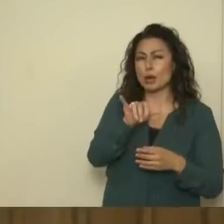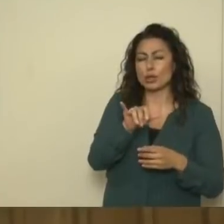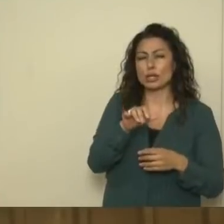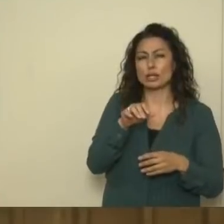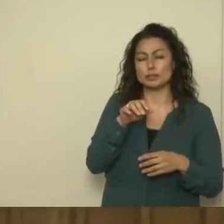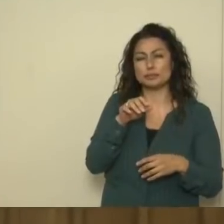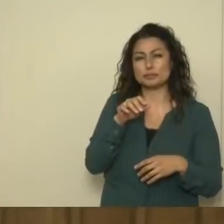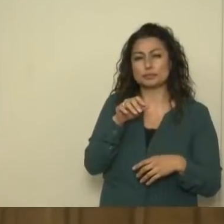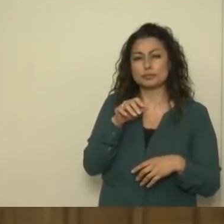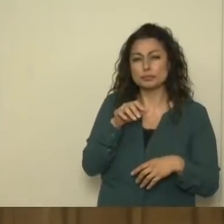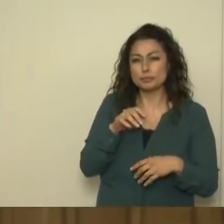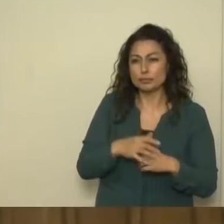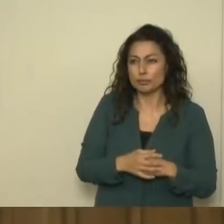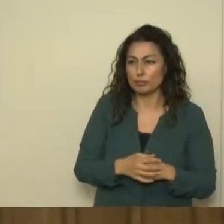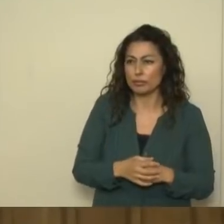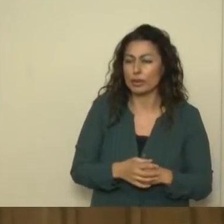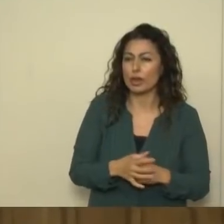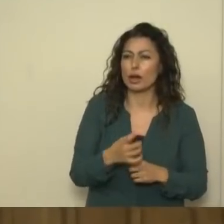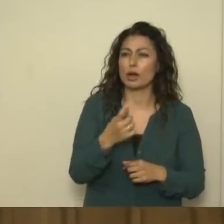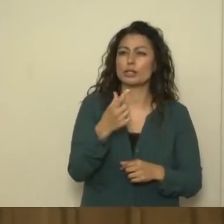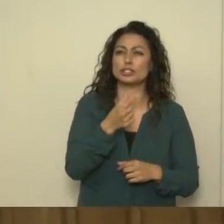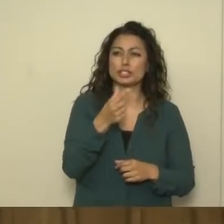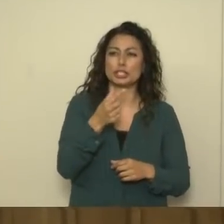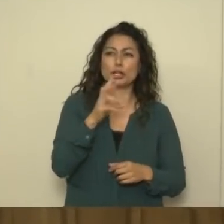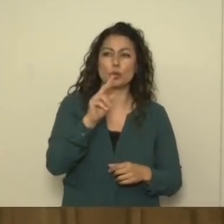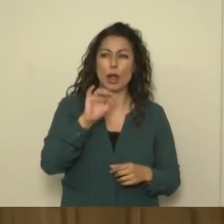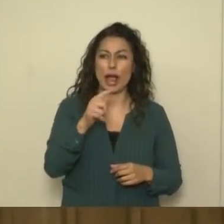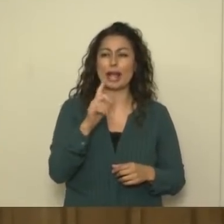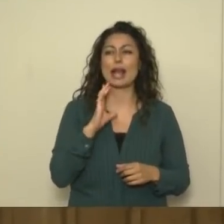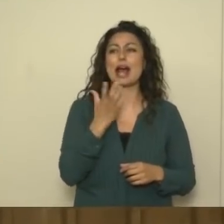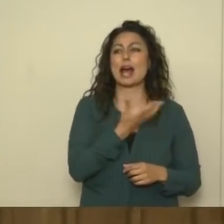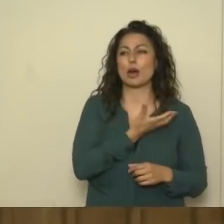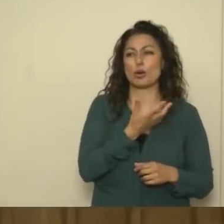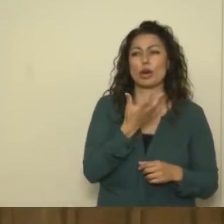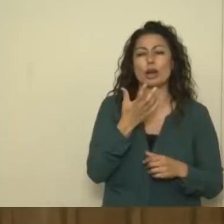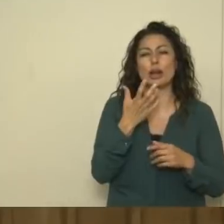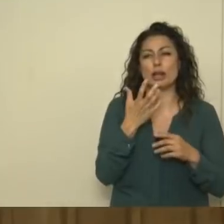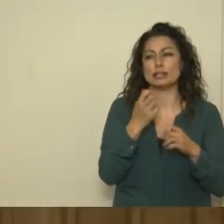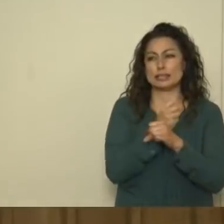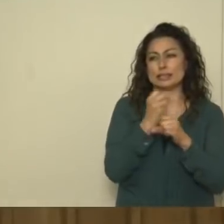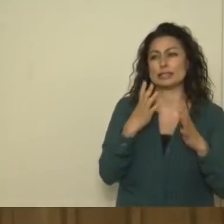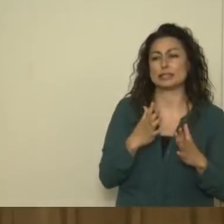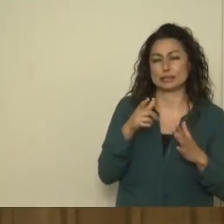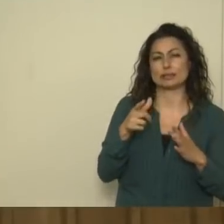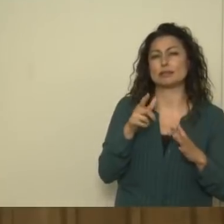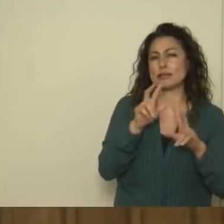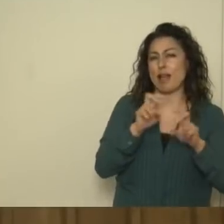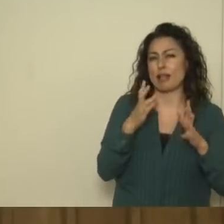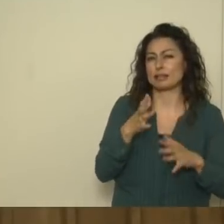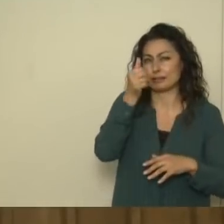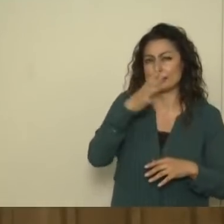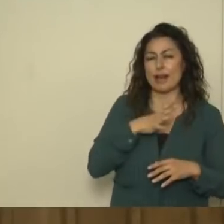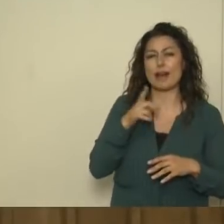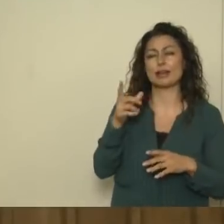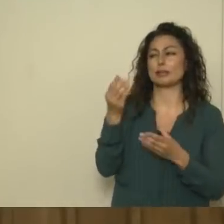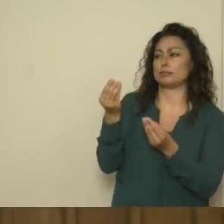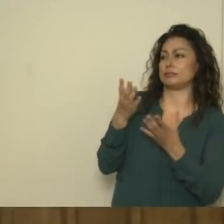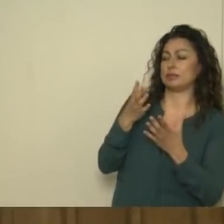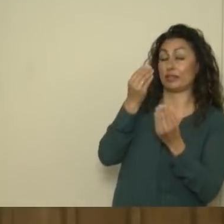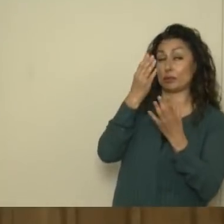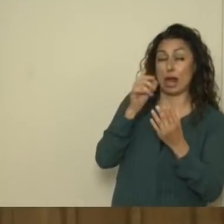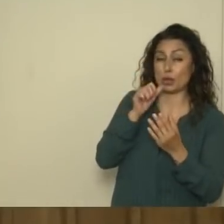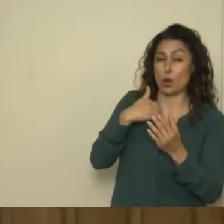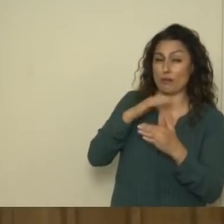Wang, our crack analyst and data guy, he presented 4 or 5 counties, and I don't have all the data